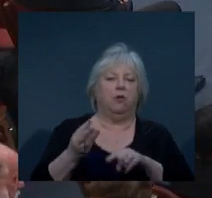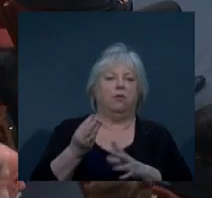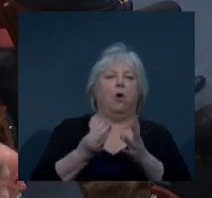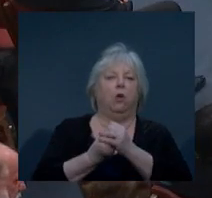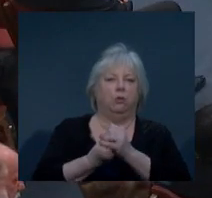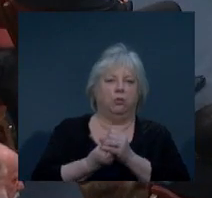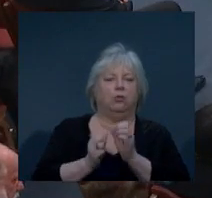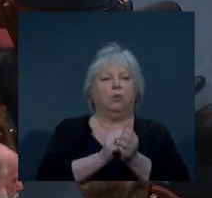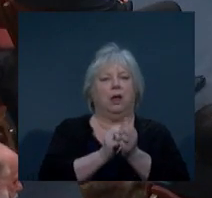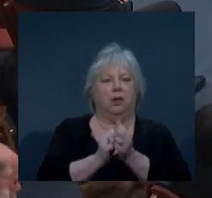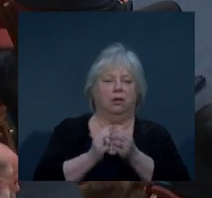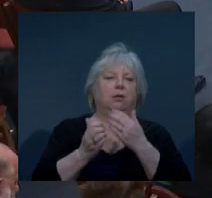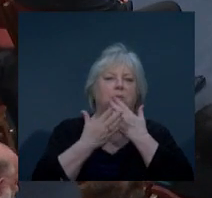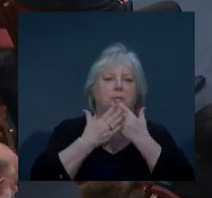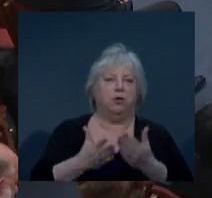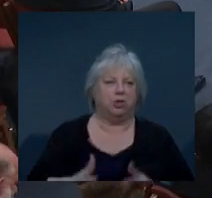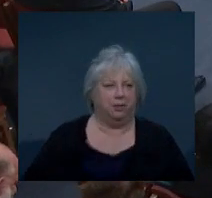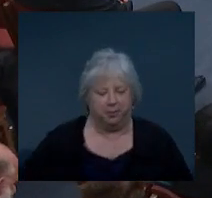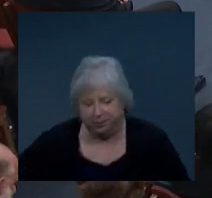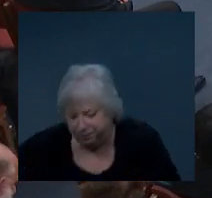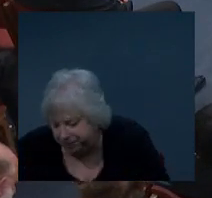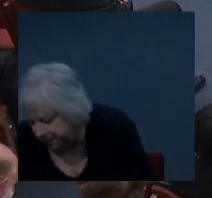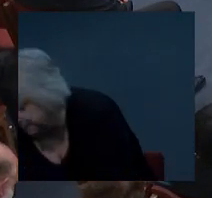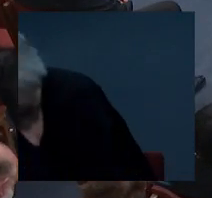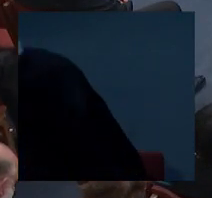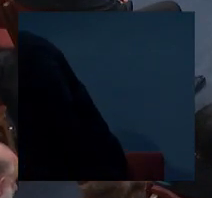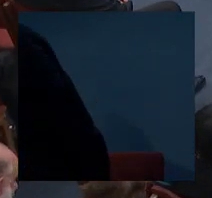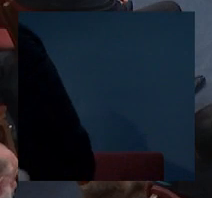and we do appreciate you.